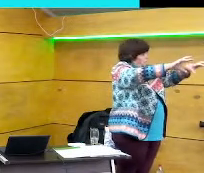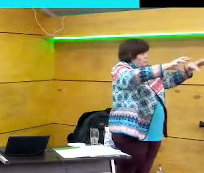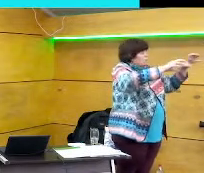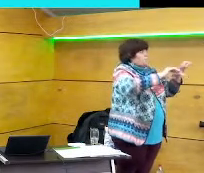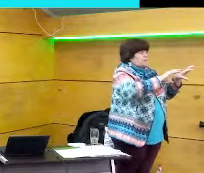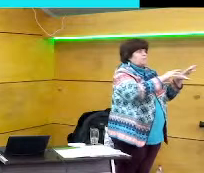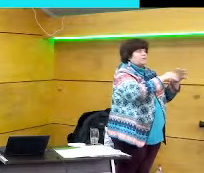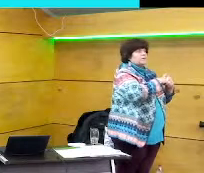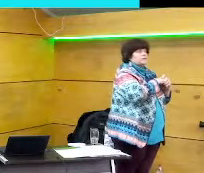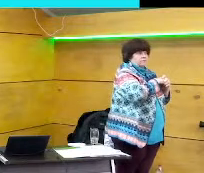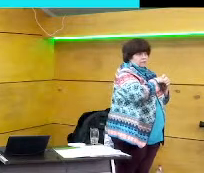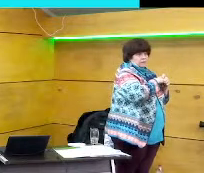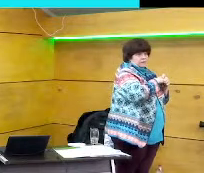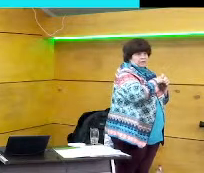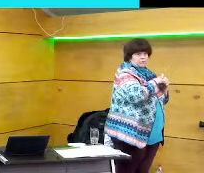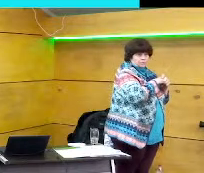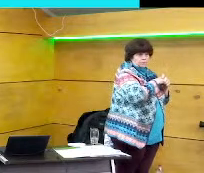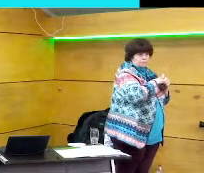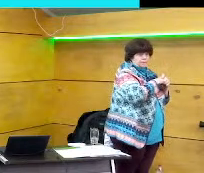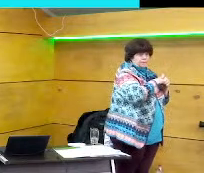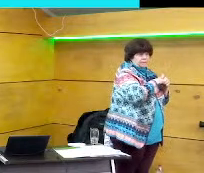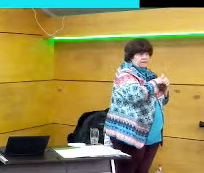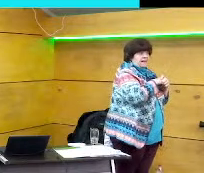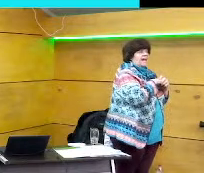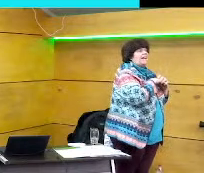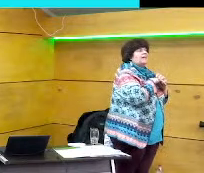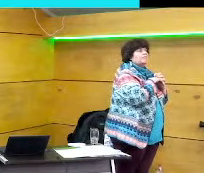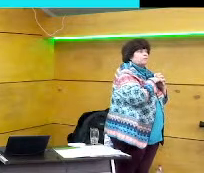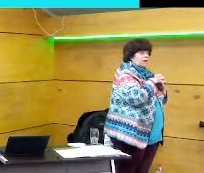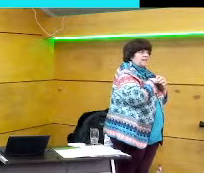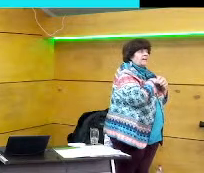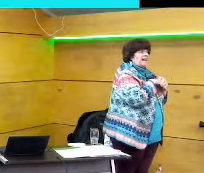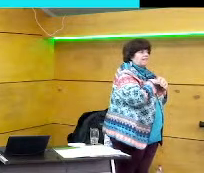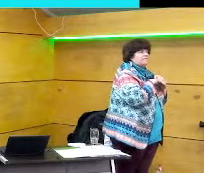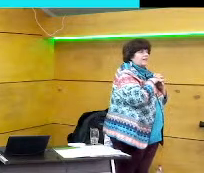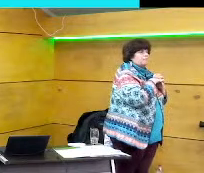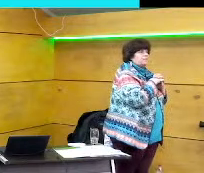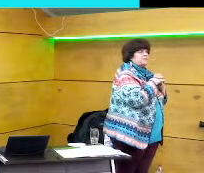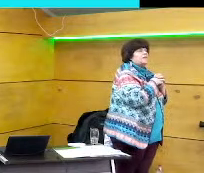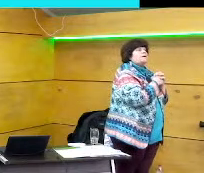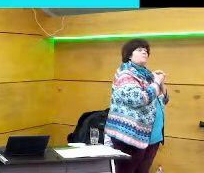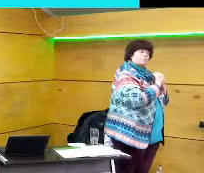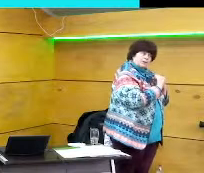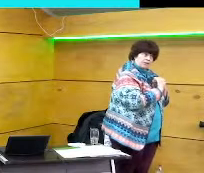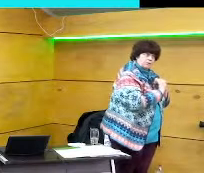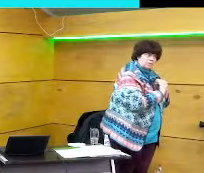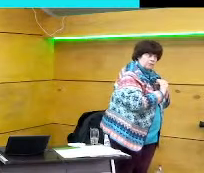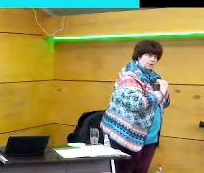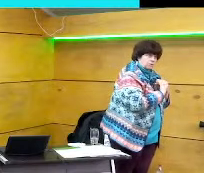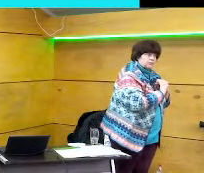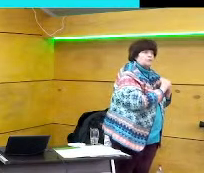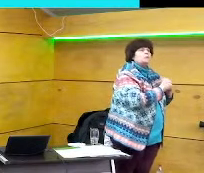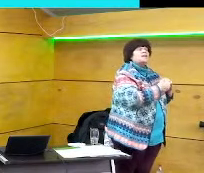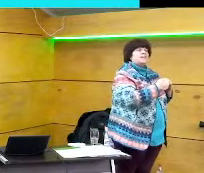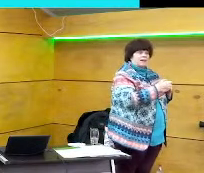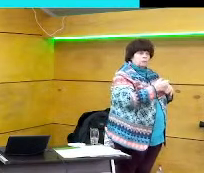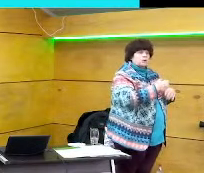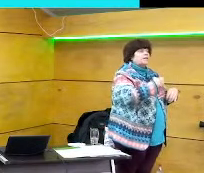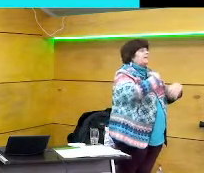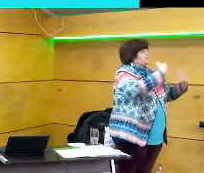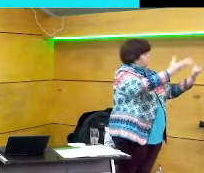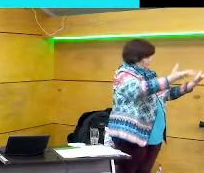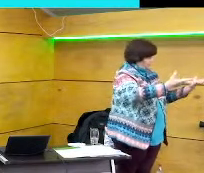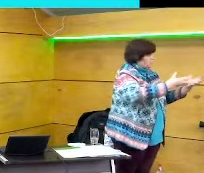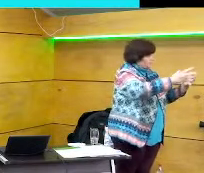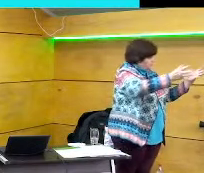or 4 people in a group and try and have that be people that you don't know so you can